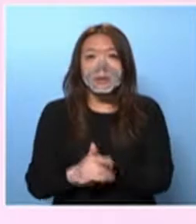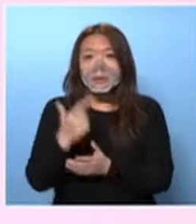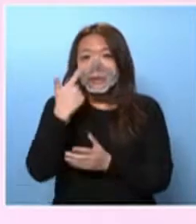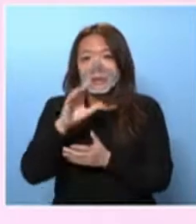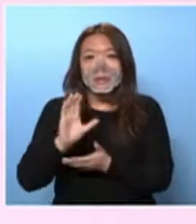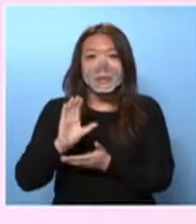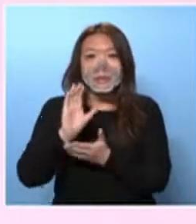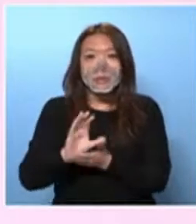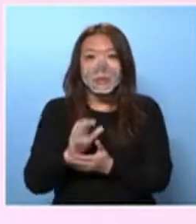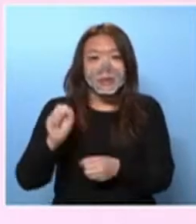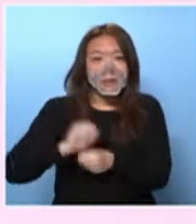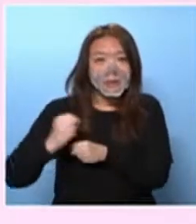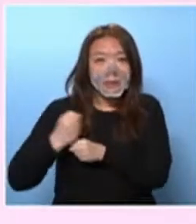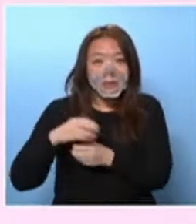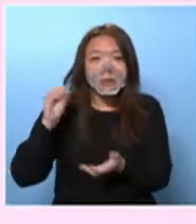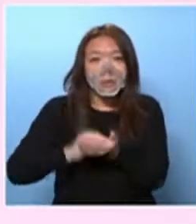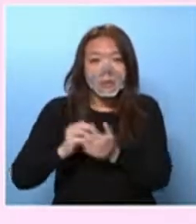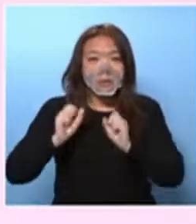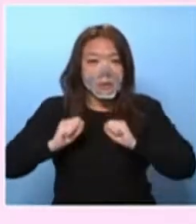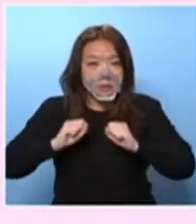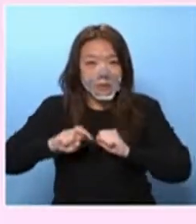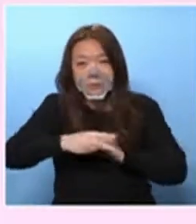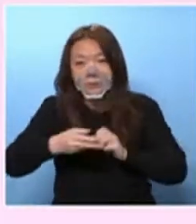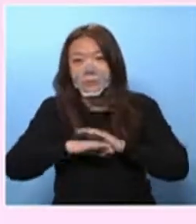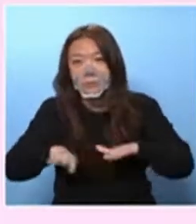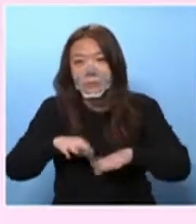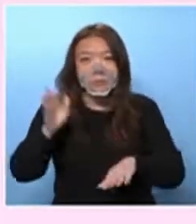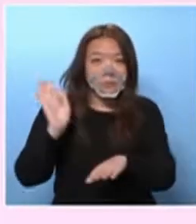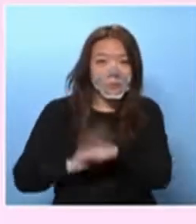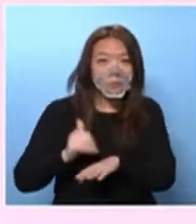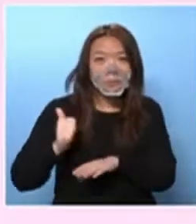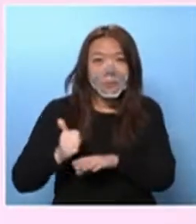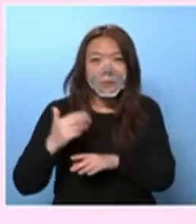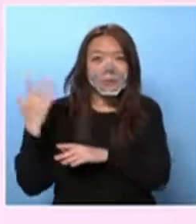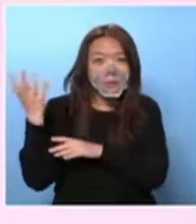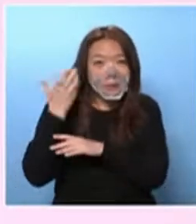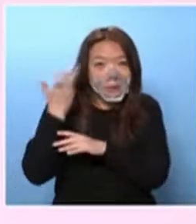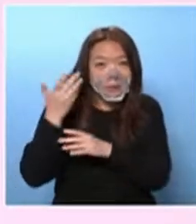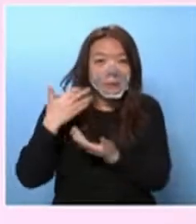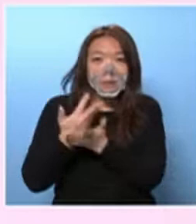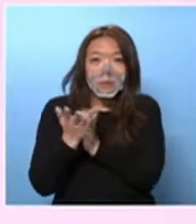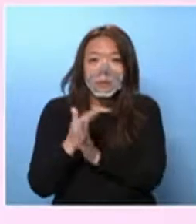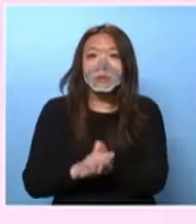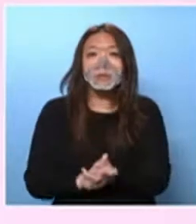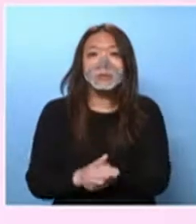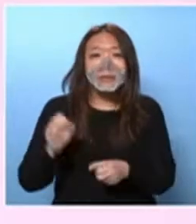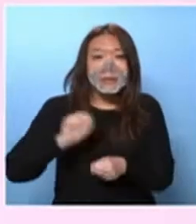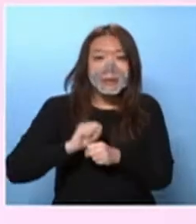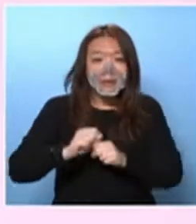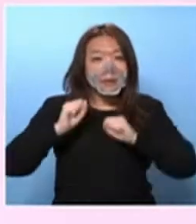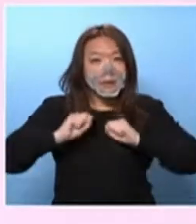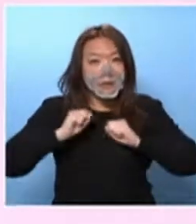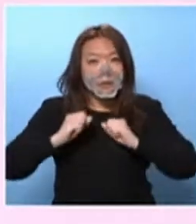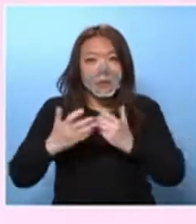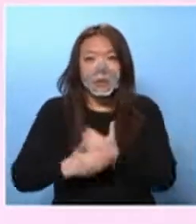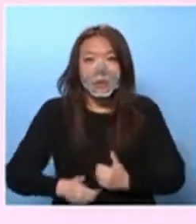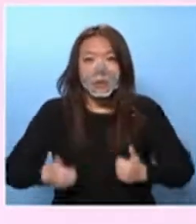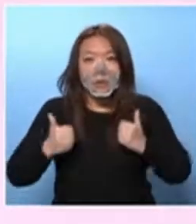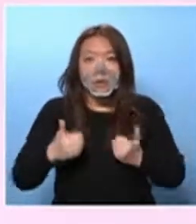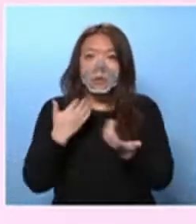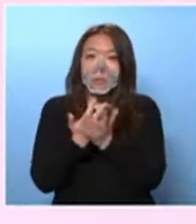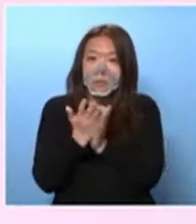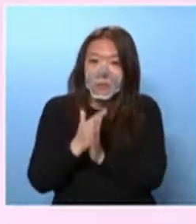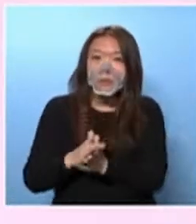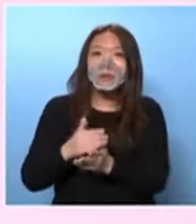since 2017 for promoting sports in the community, supporting elite sports, and maintaining Hong Kong's status as a centre